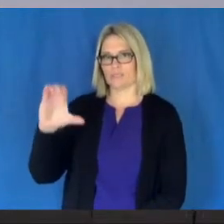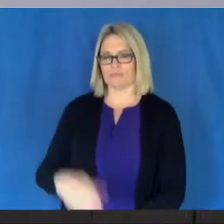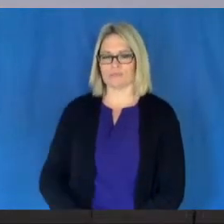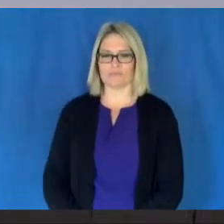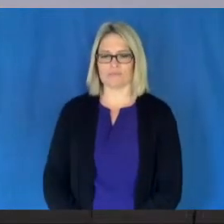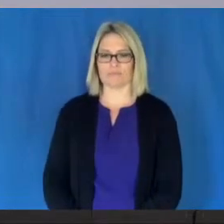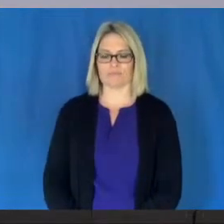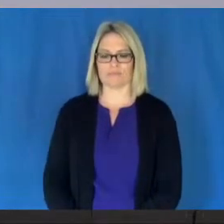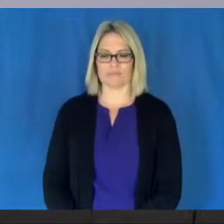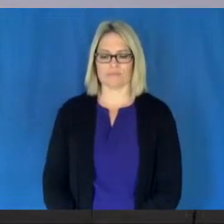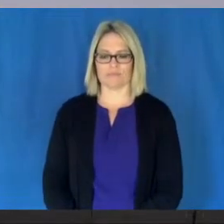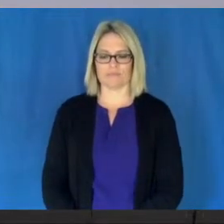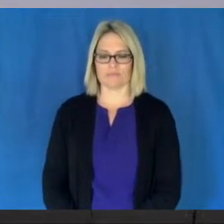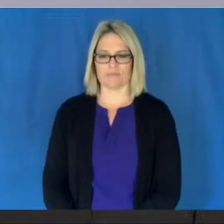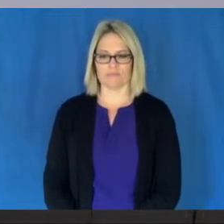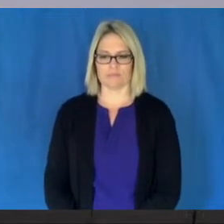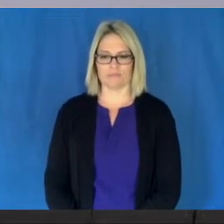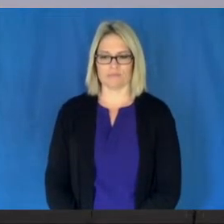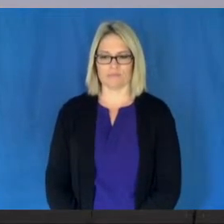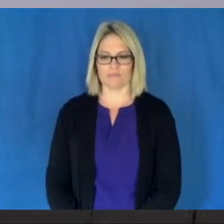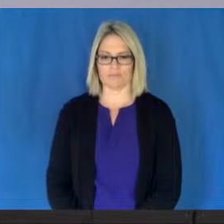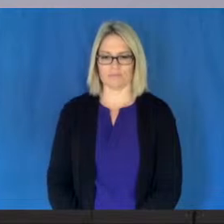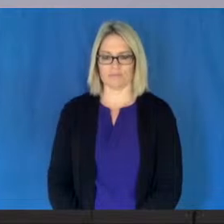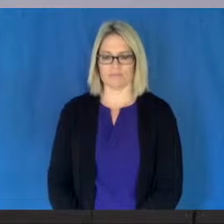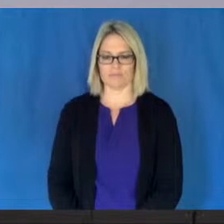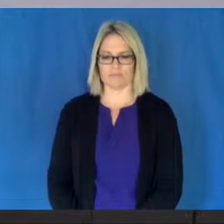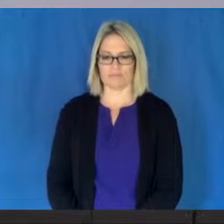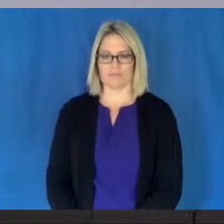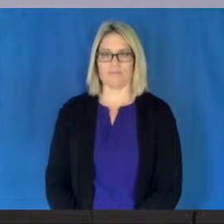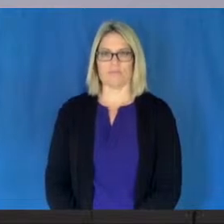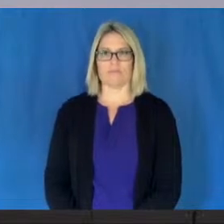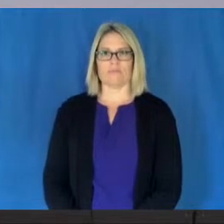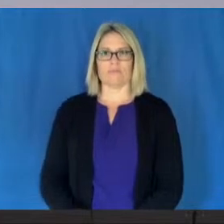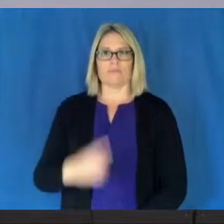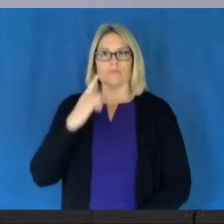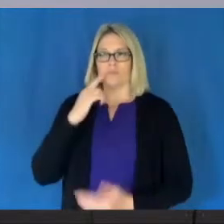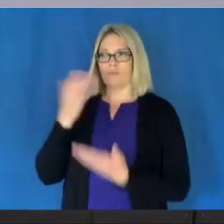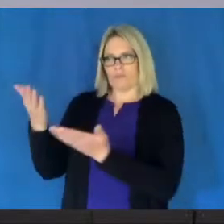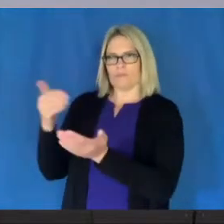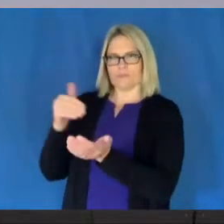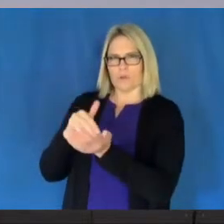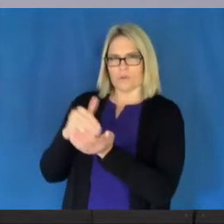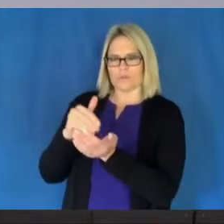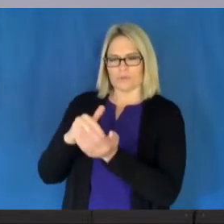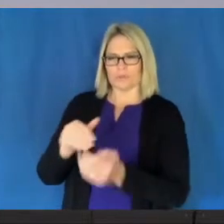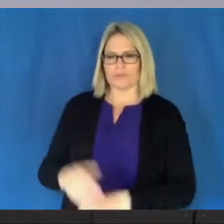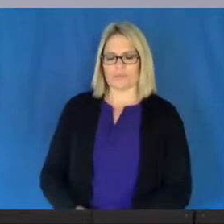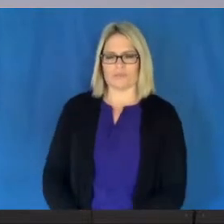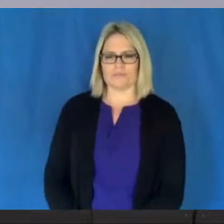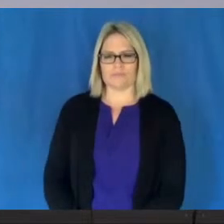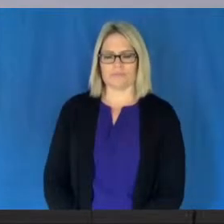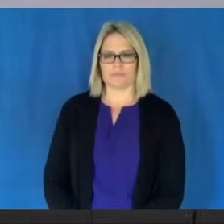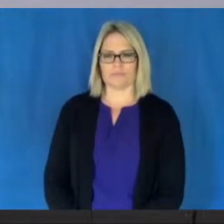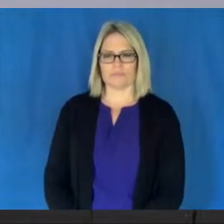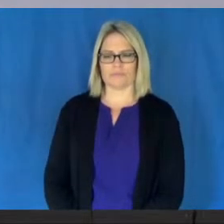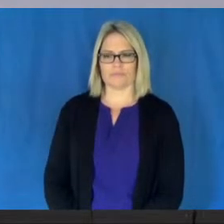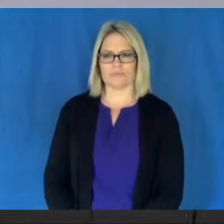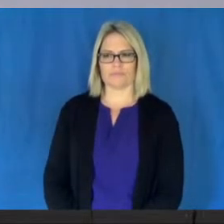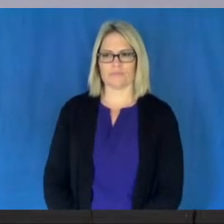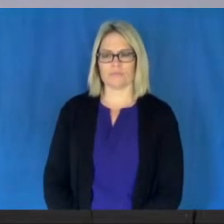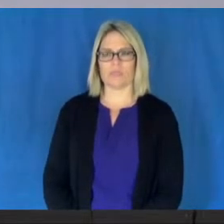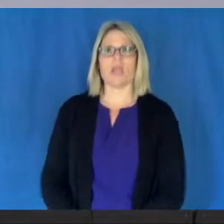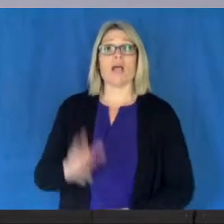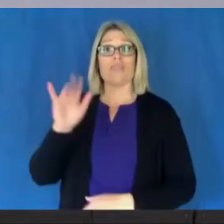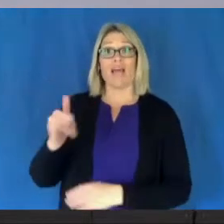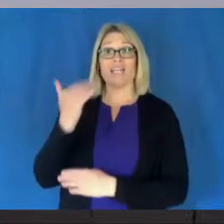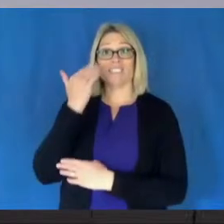Hi there. Yes, my first question is for Dr. Morrison. I was hoping to get some more details about the two cases that